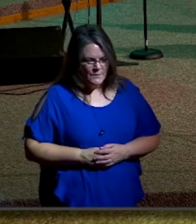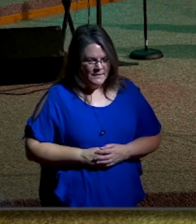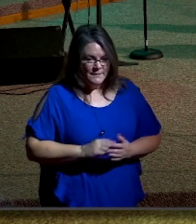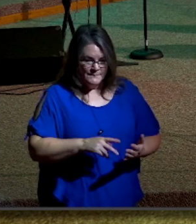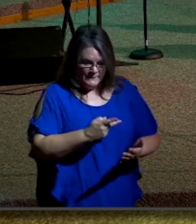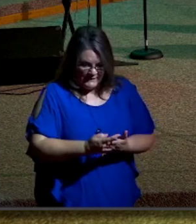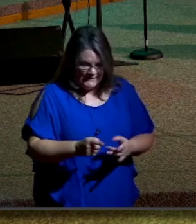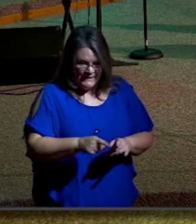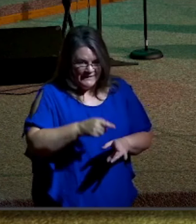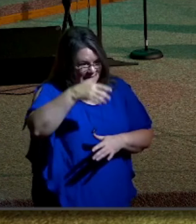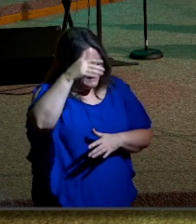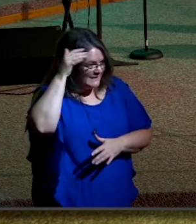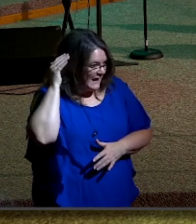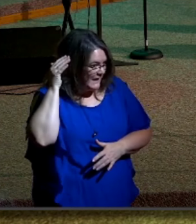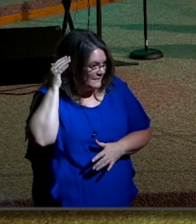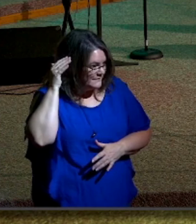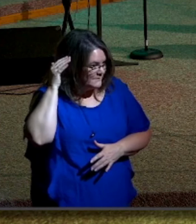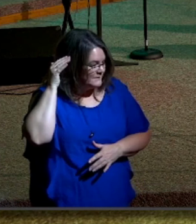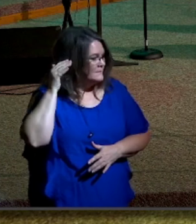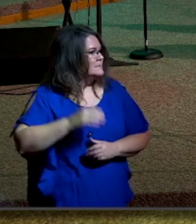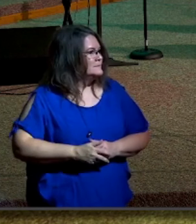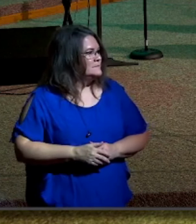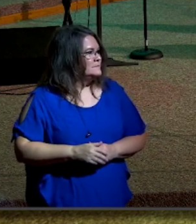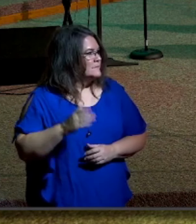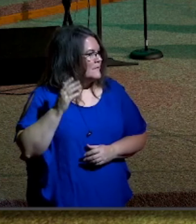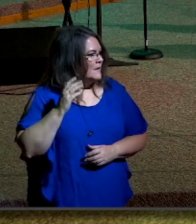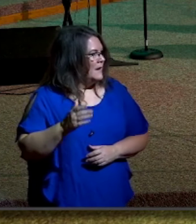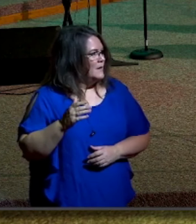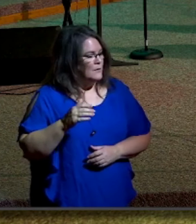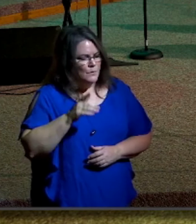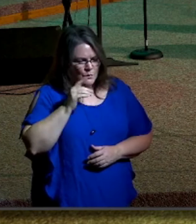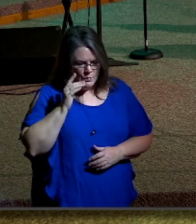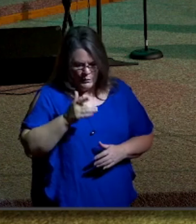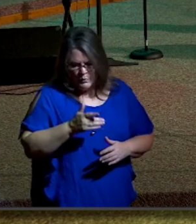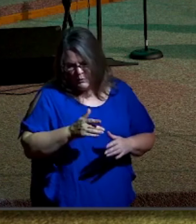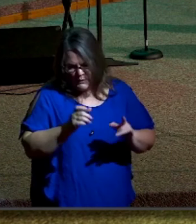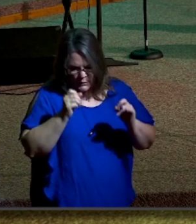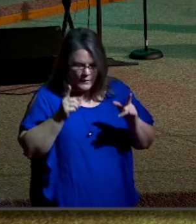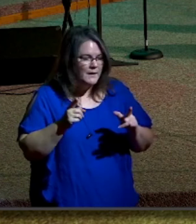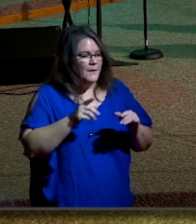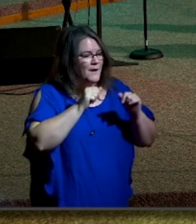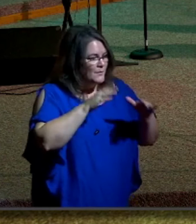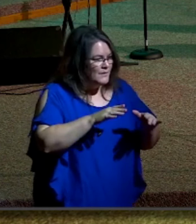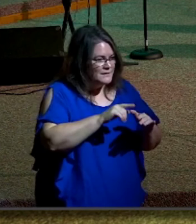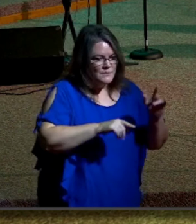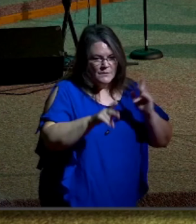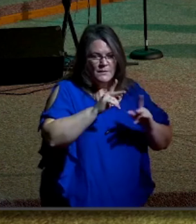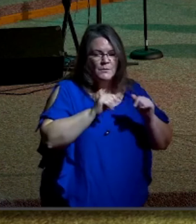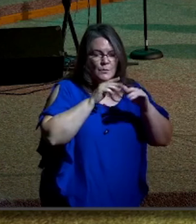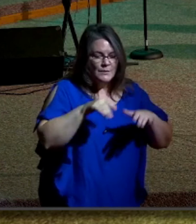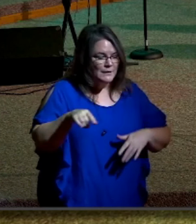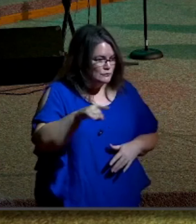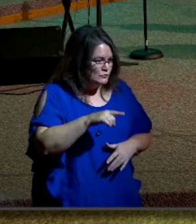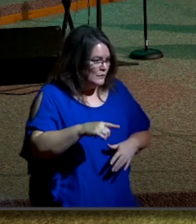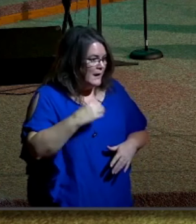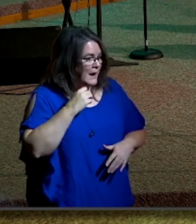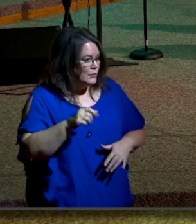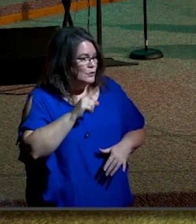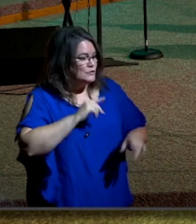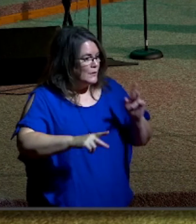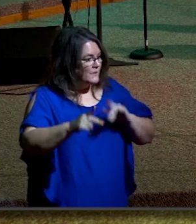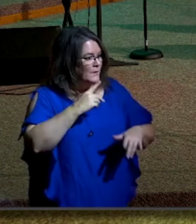a lioness, who will rouse him up? Blessed are those who bless you, and cursed are those who curse